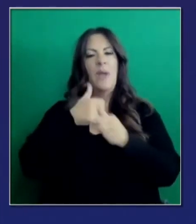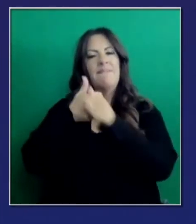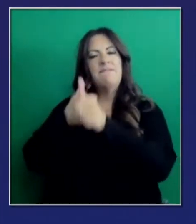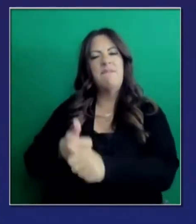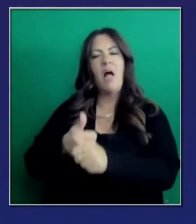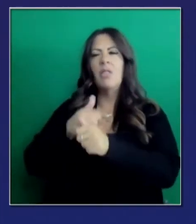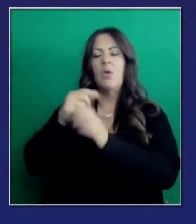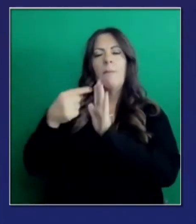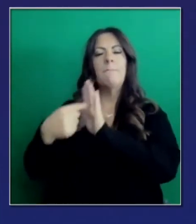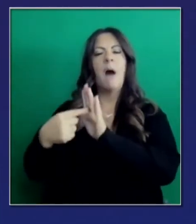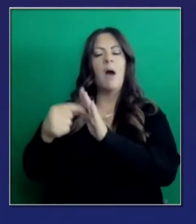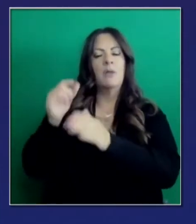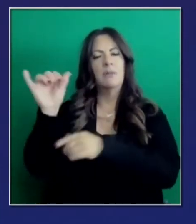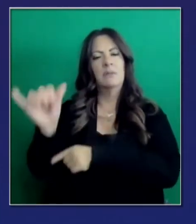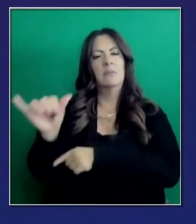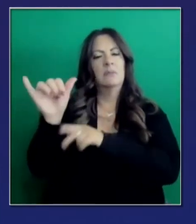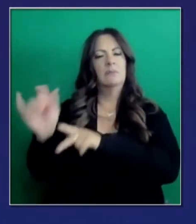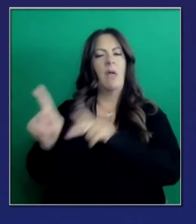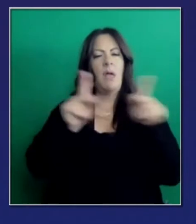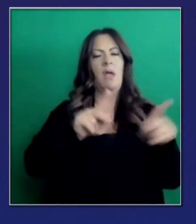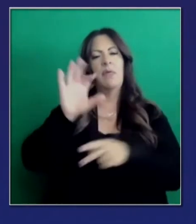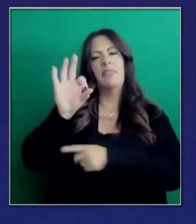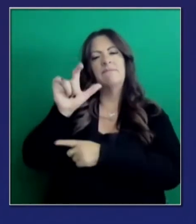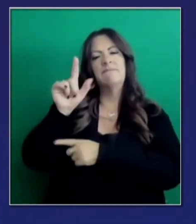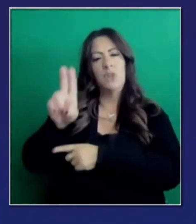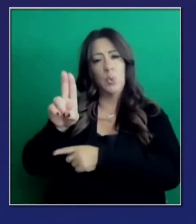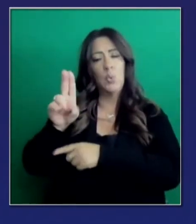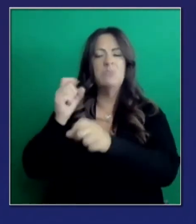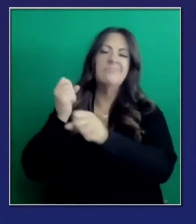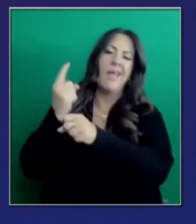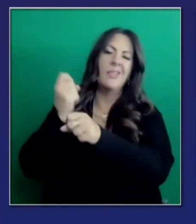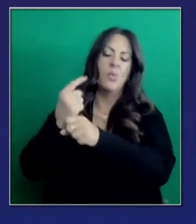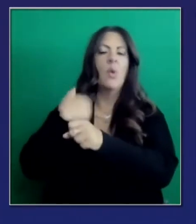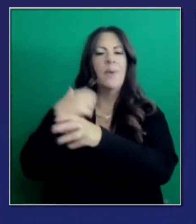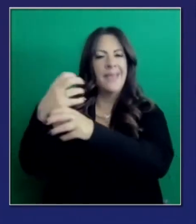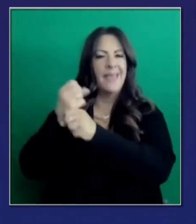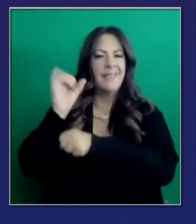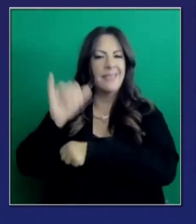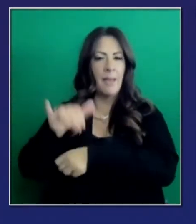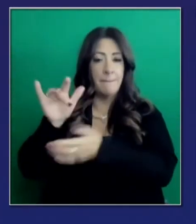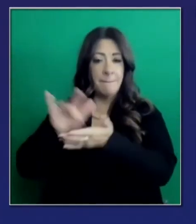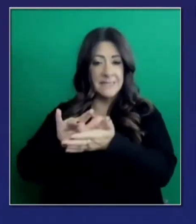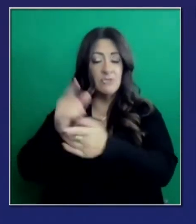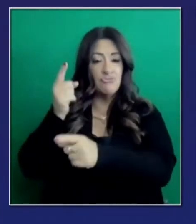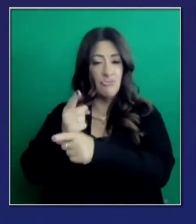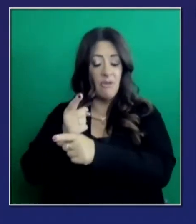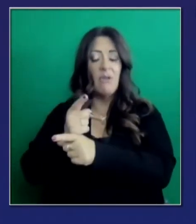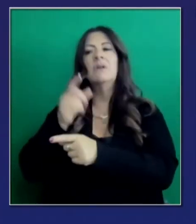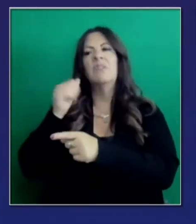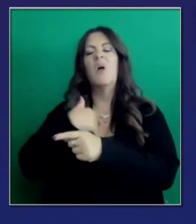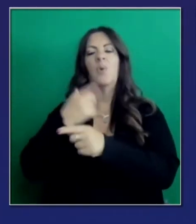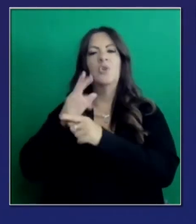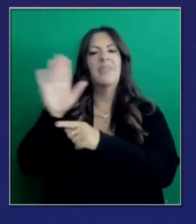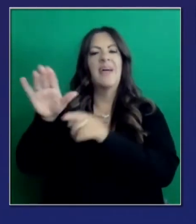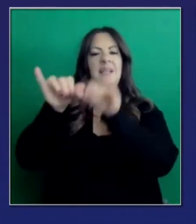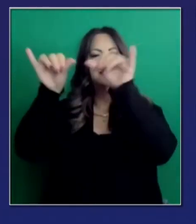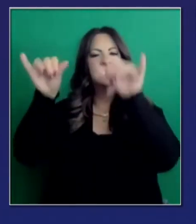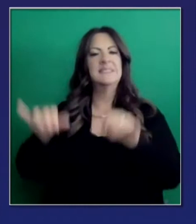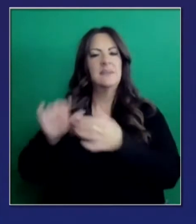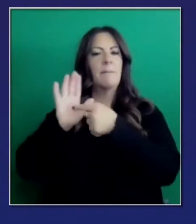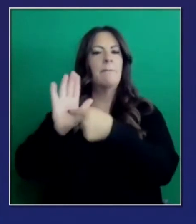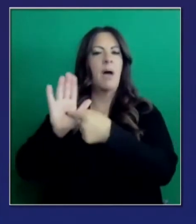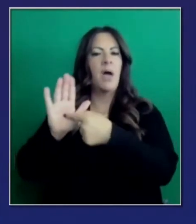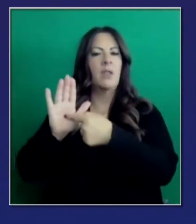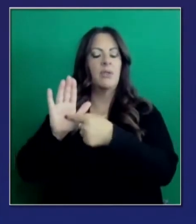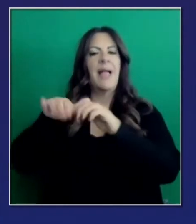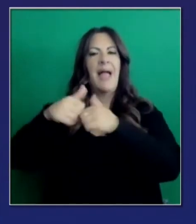want a little bit more of a command function to control variability, which we think is fundamental in terms of fast-tracking